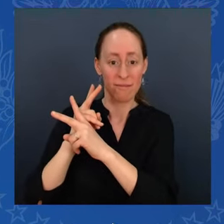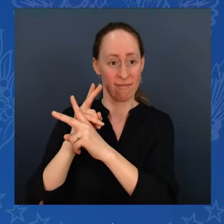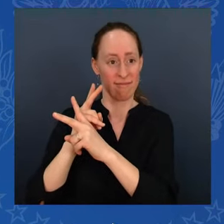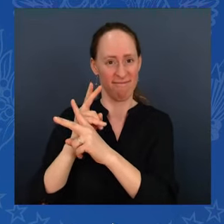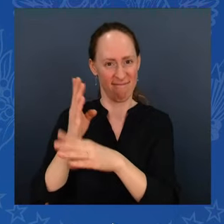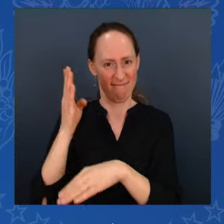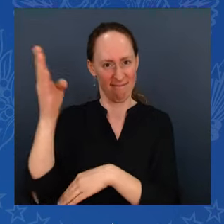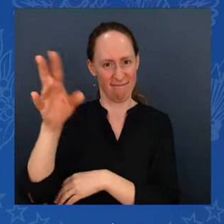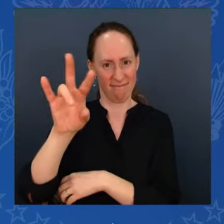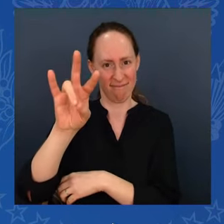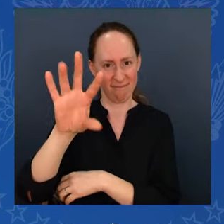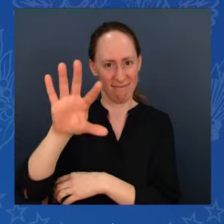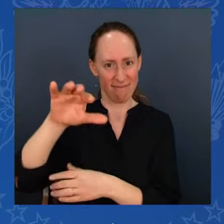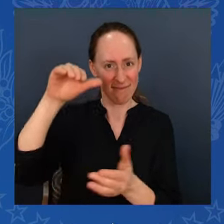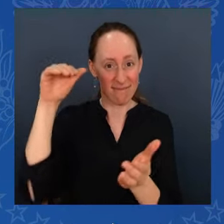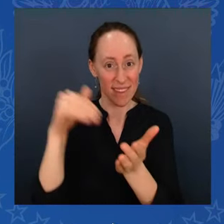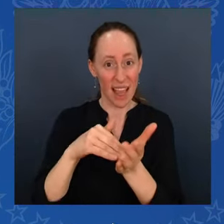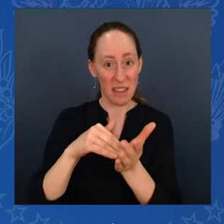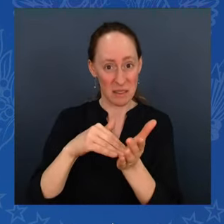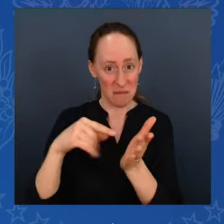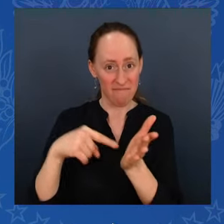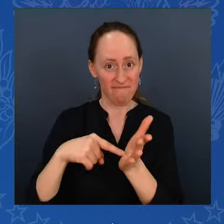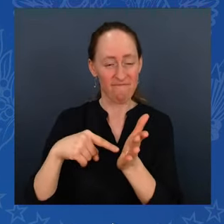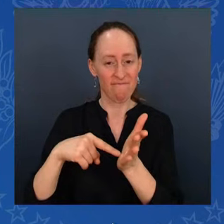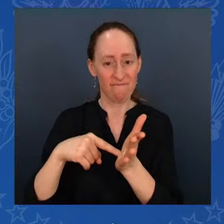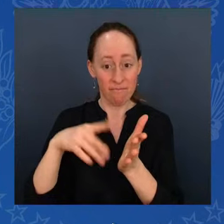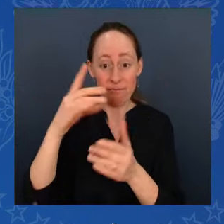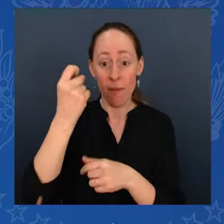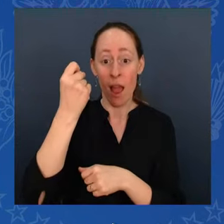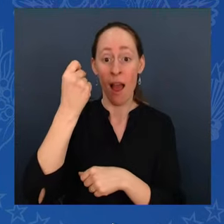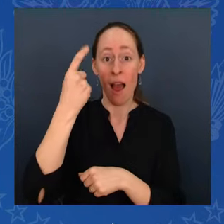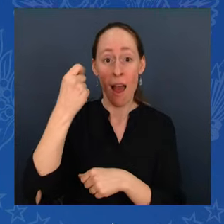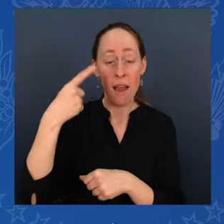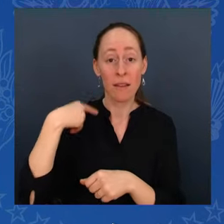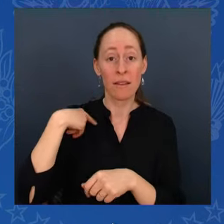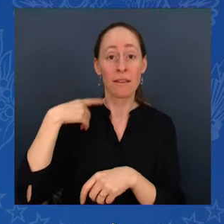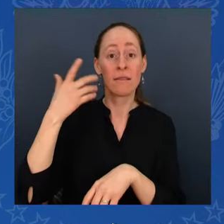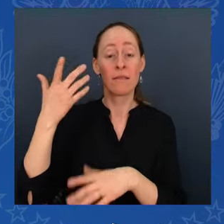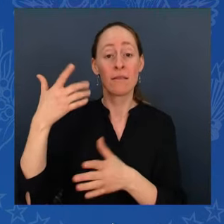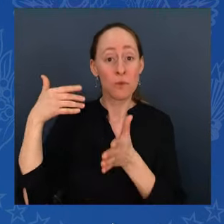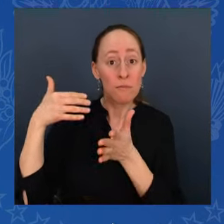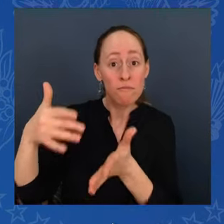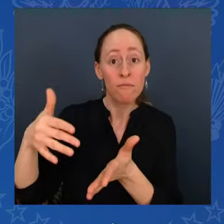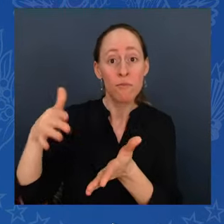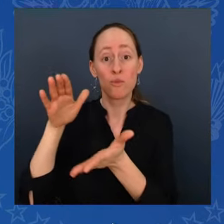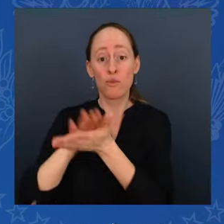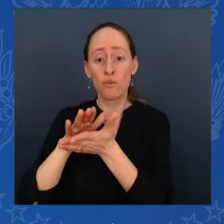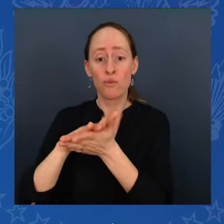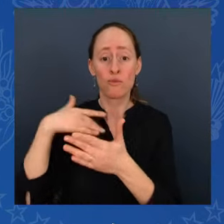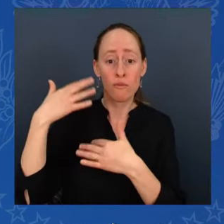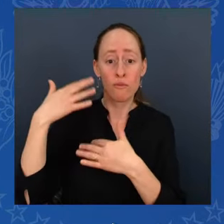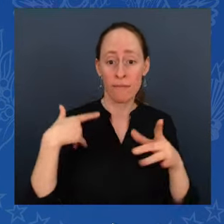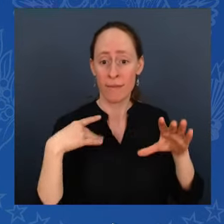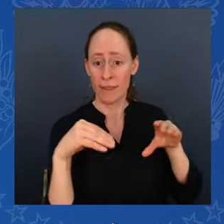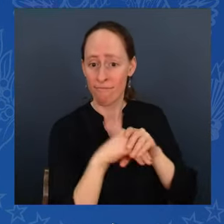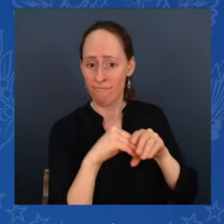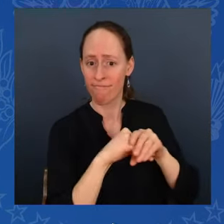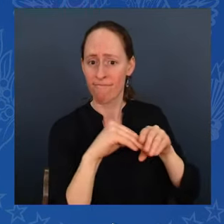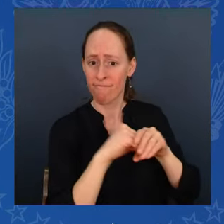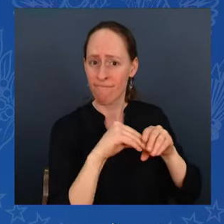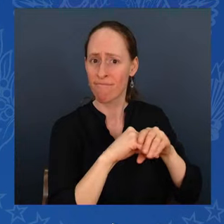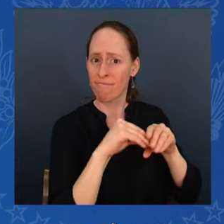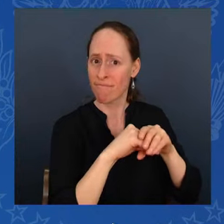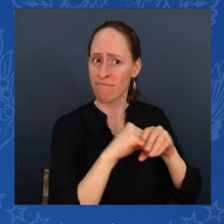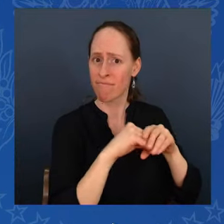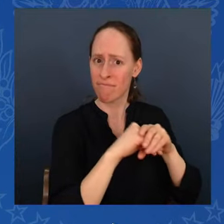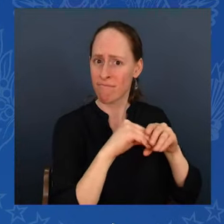make my biggest payment to date. Feeling like I was getting ahead, I was heartbroken to discover that the